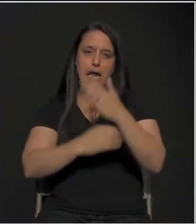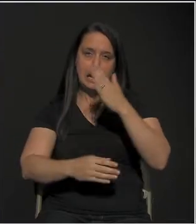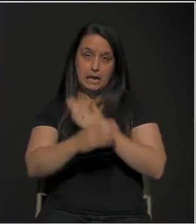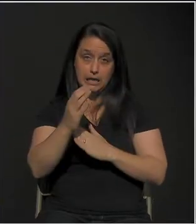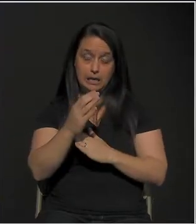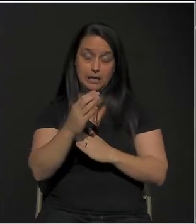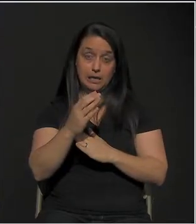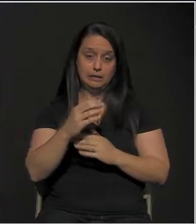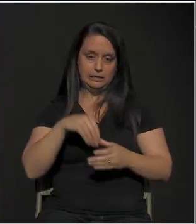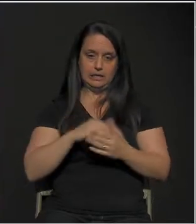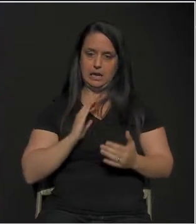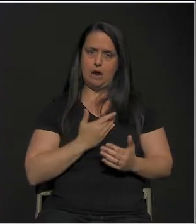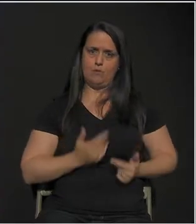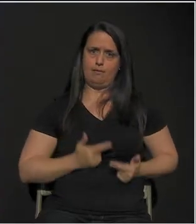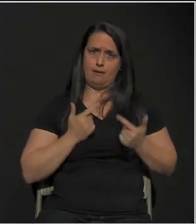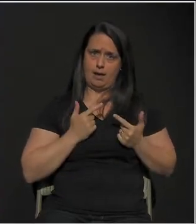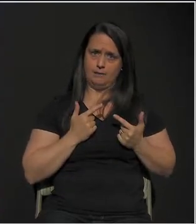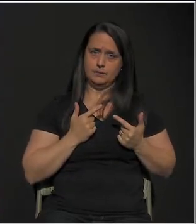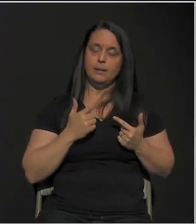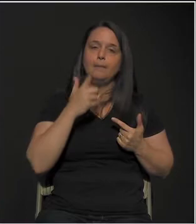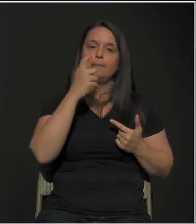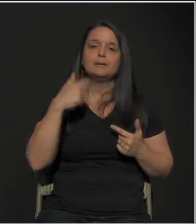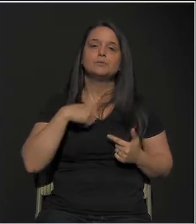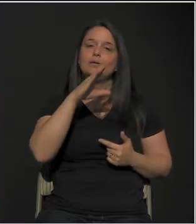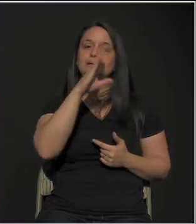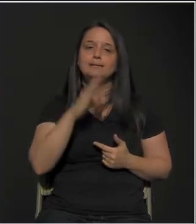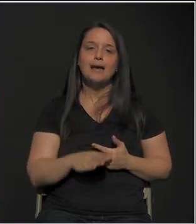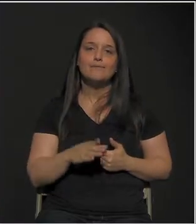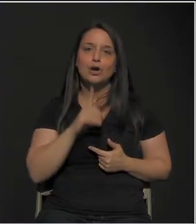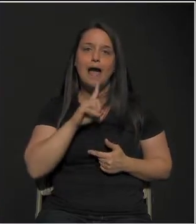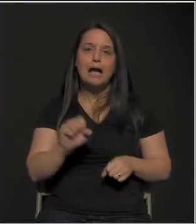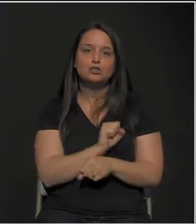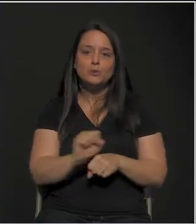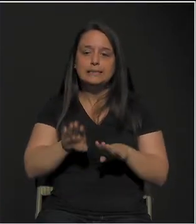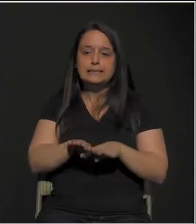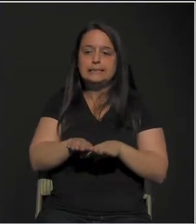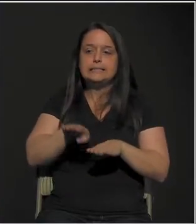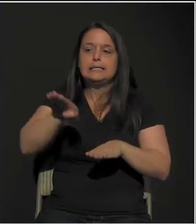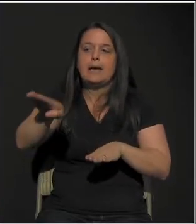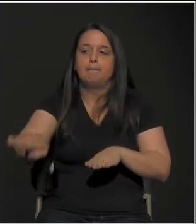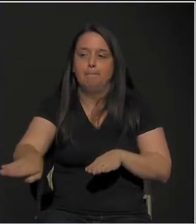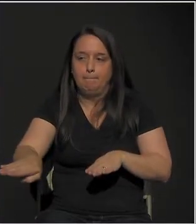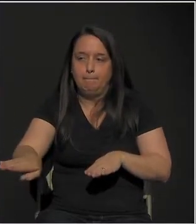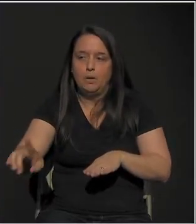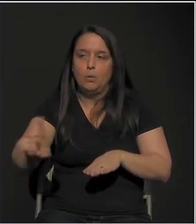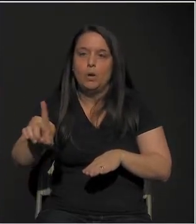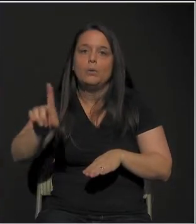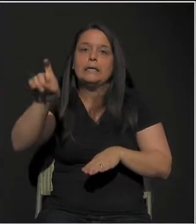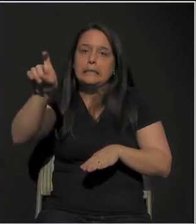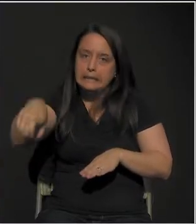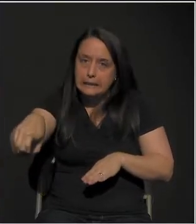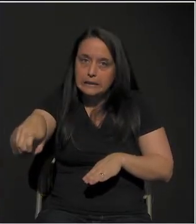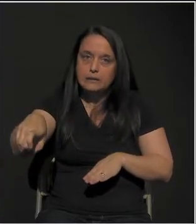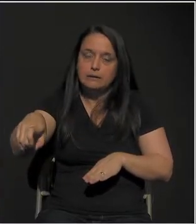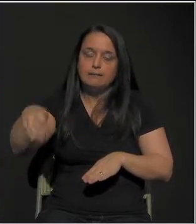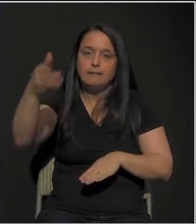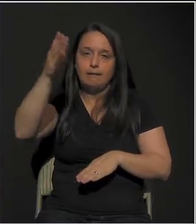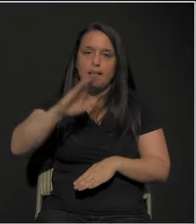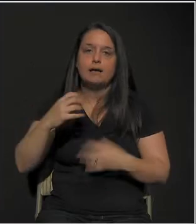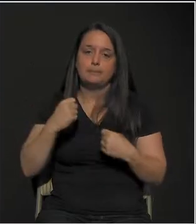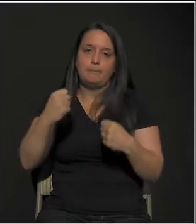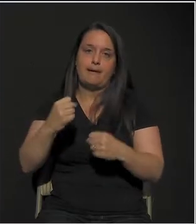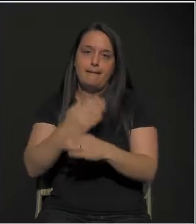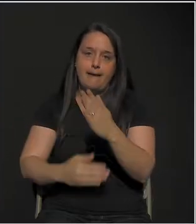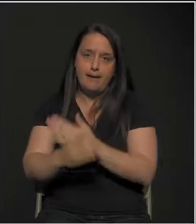that step where we need the mighty hand of God at work in our lives. If you want to see God